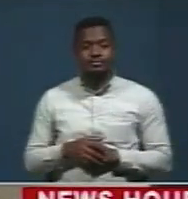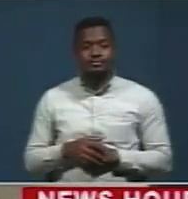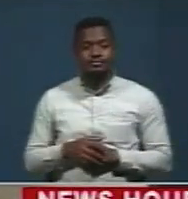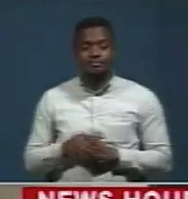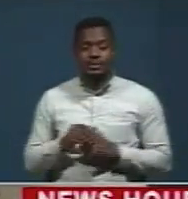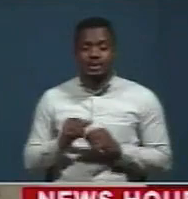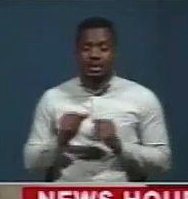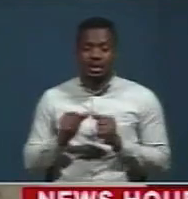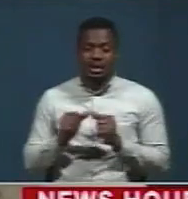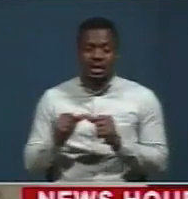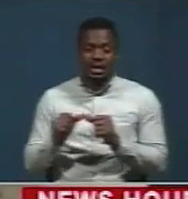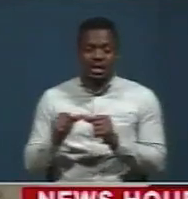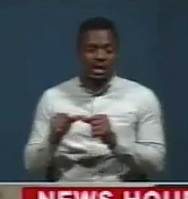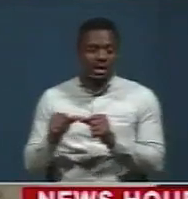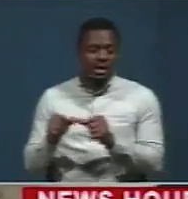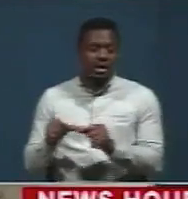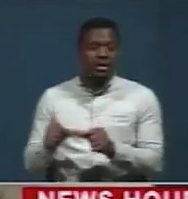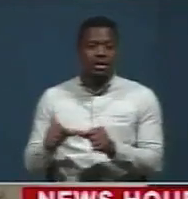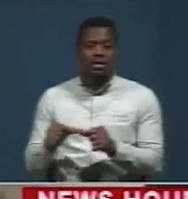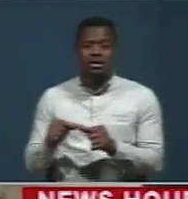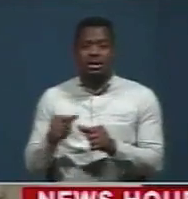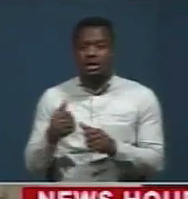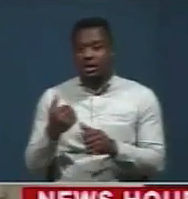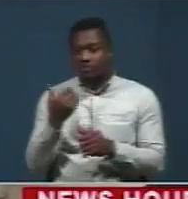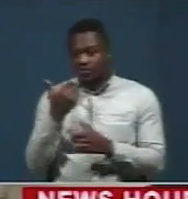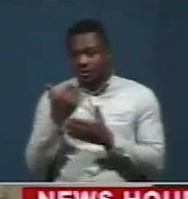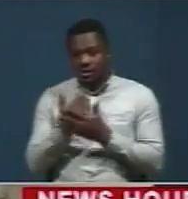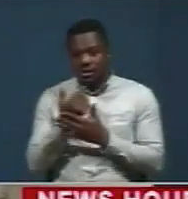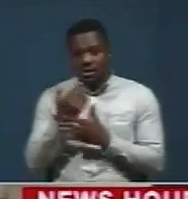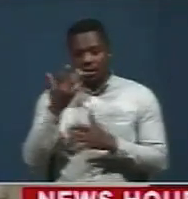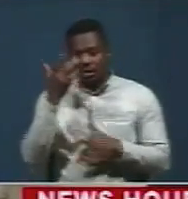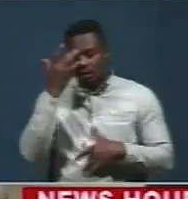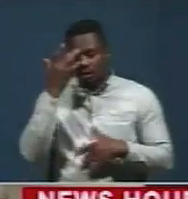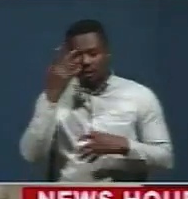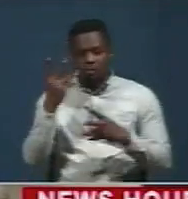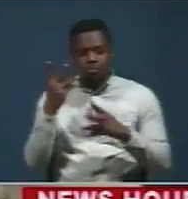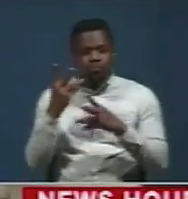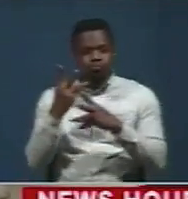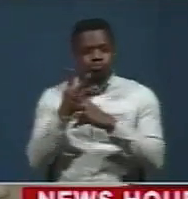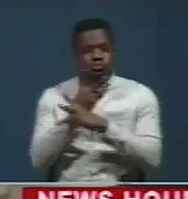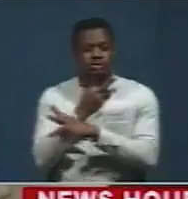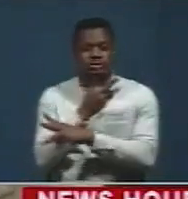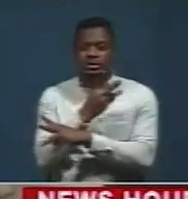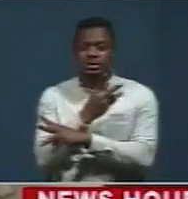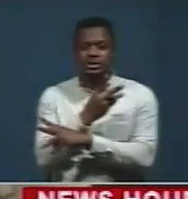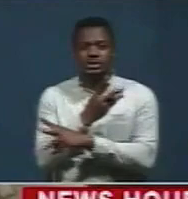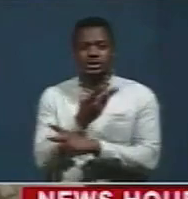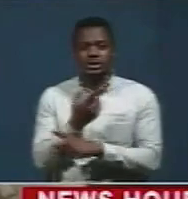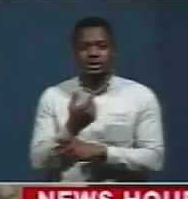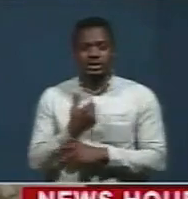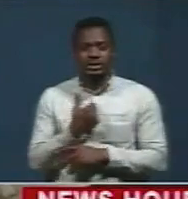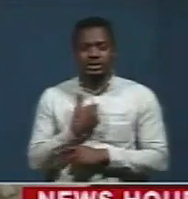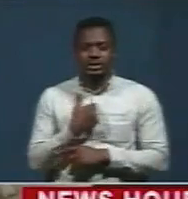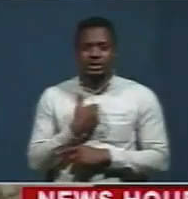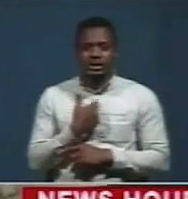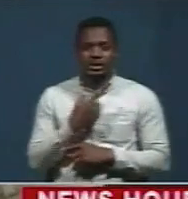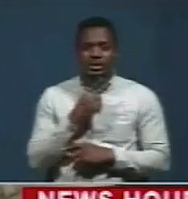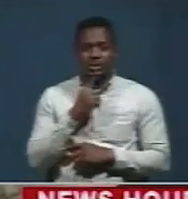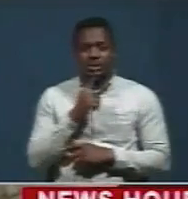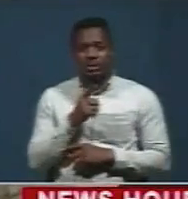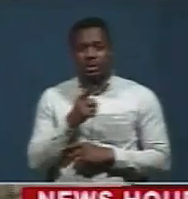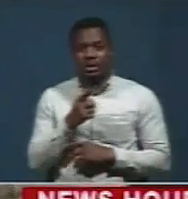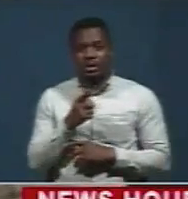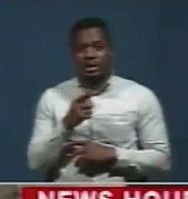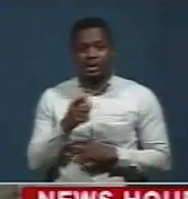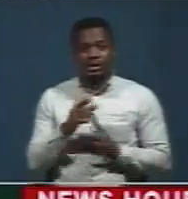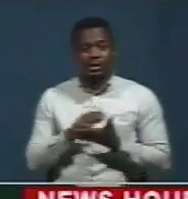Until Cosso self in a bedroom and say, Nay, I run away ways. Emma, if I say, yeah, can say, I